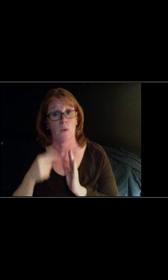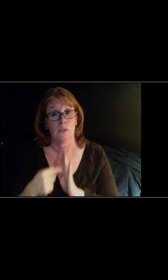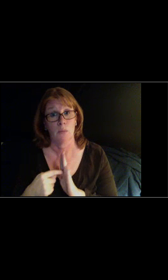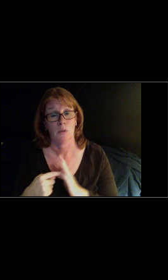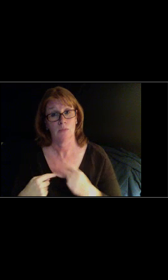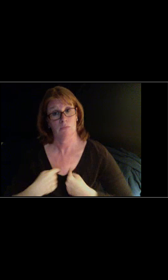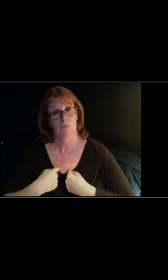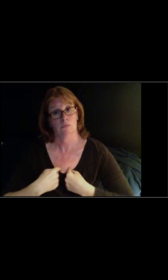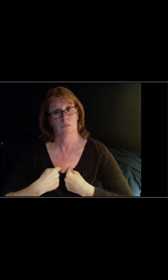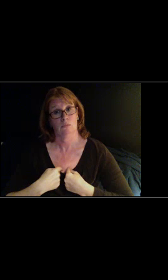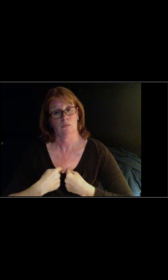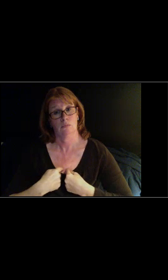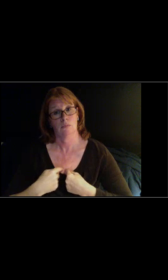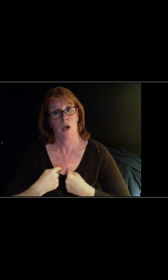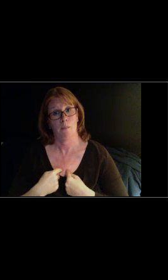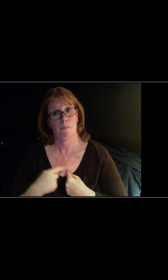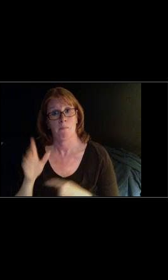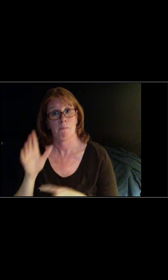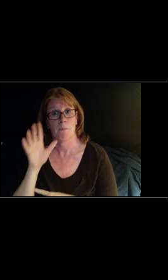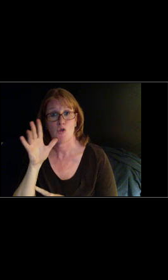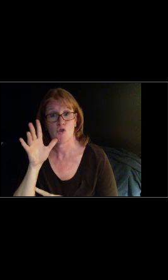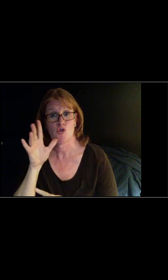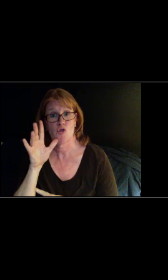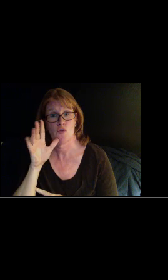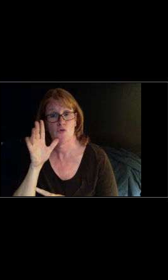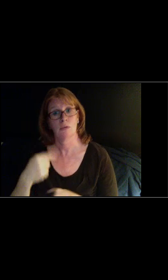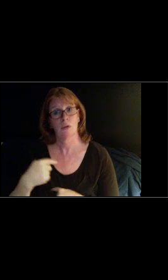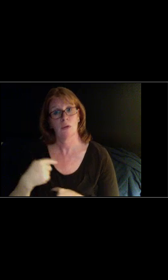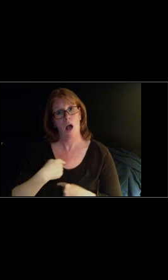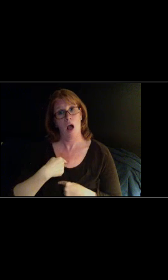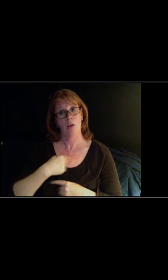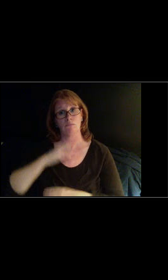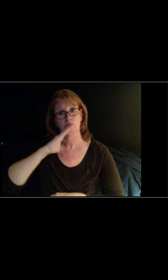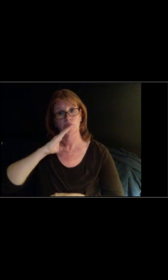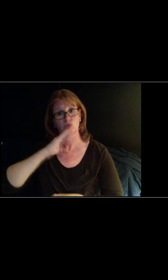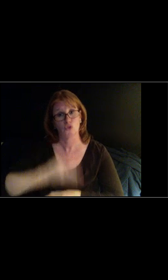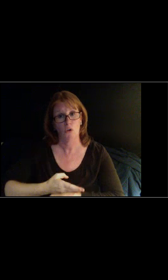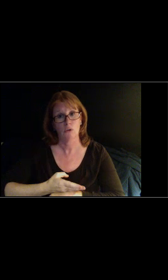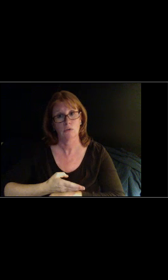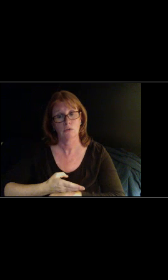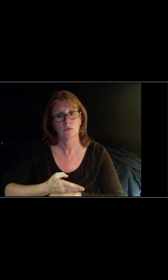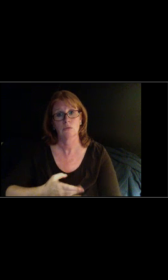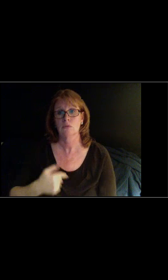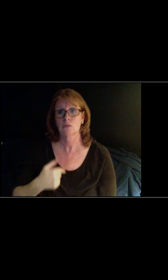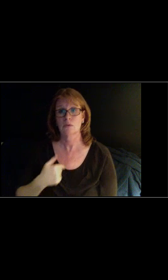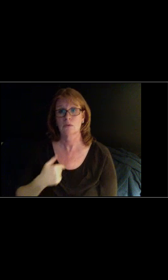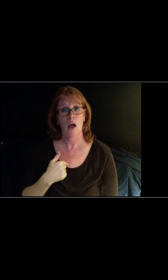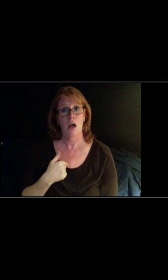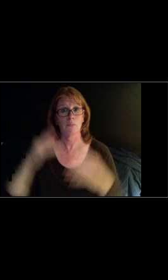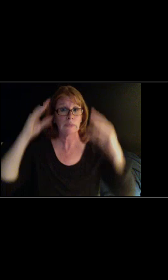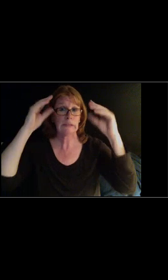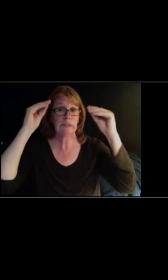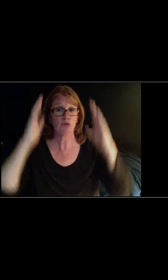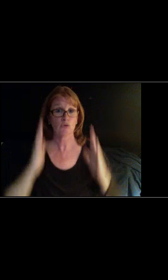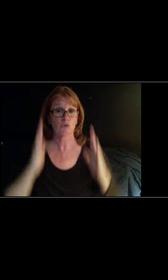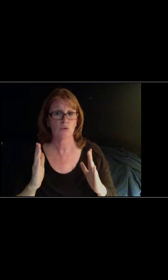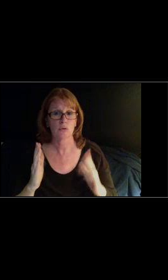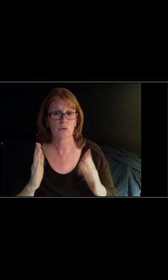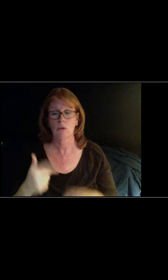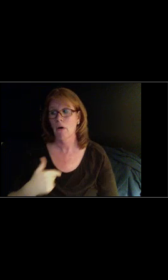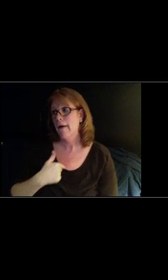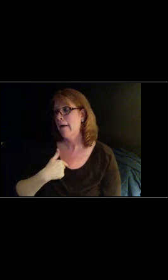to be expected, consistently performed by a given person. For example, I'm a